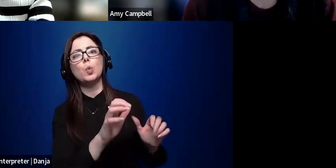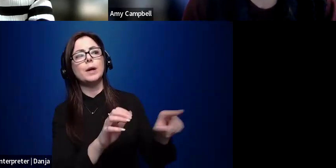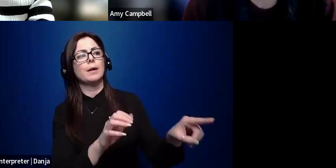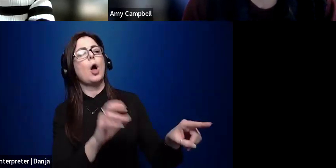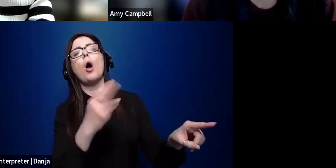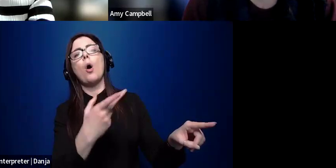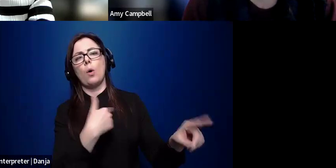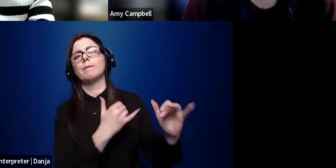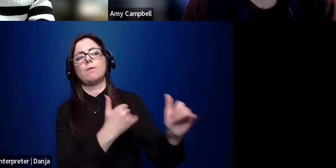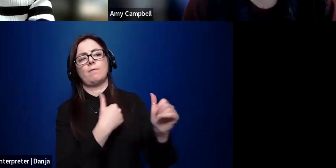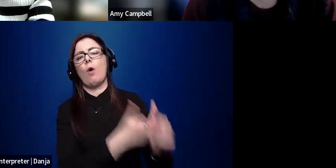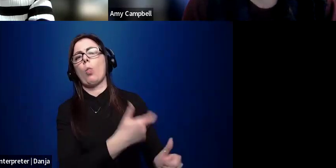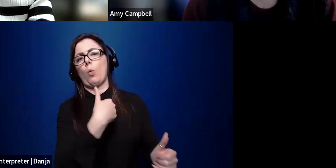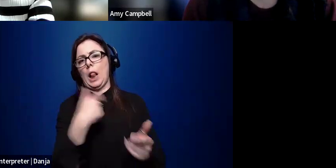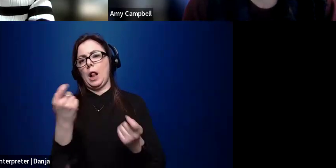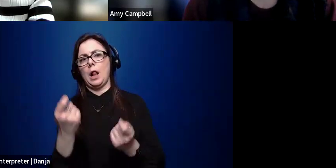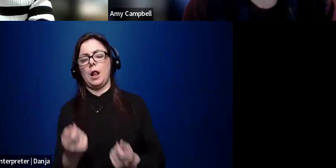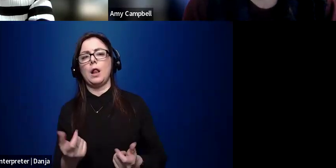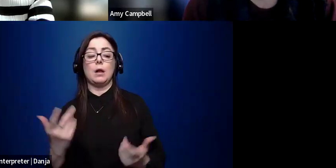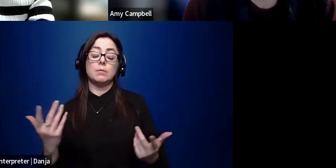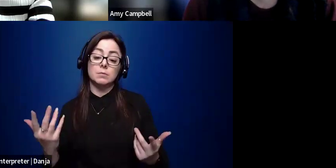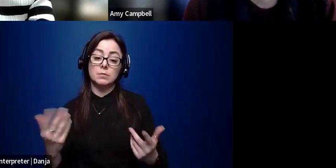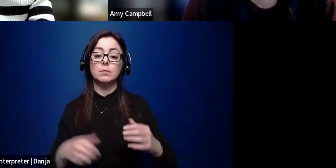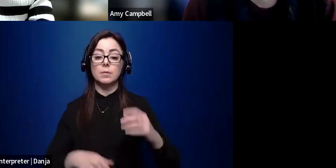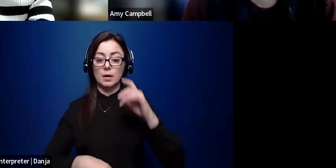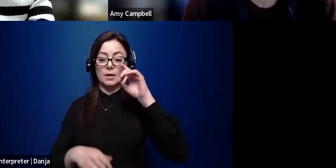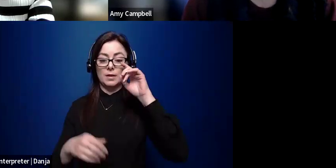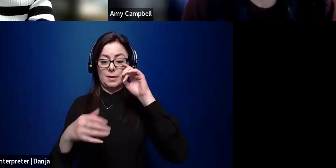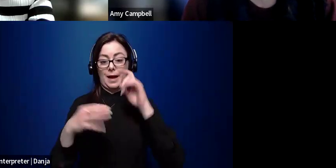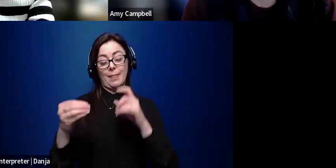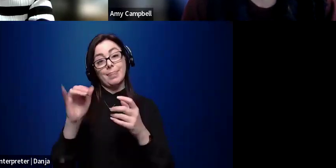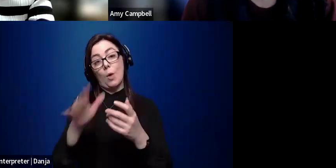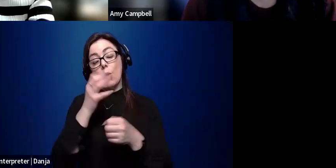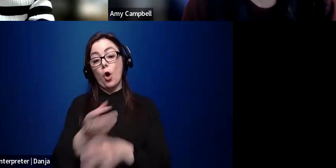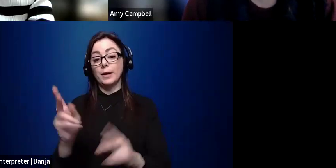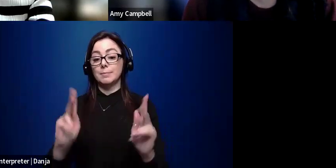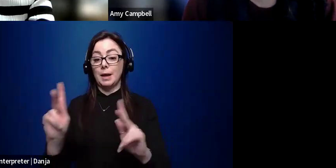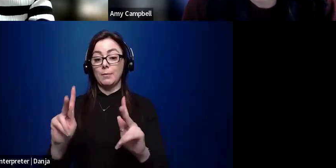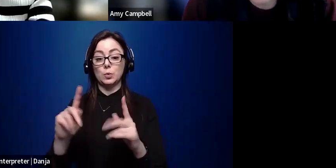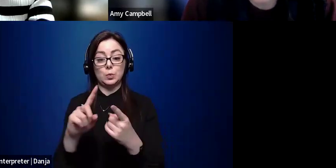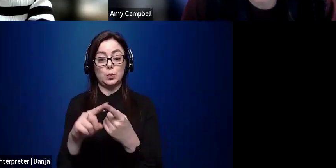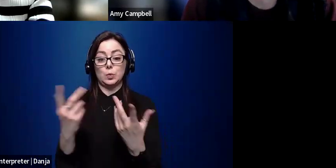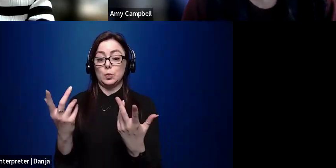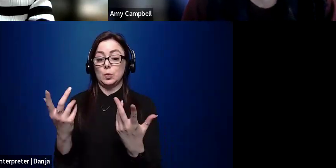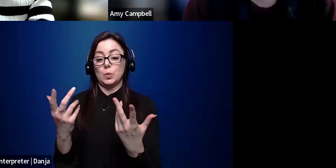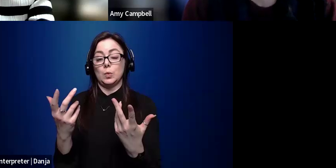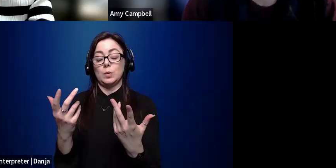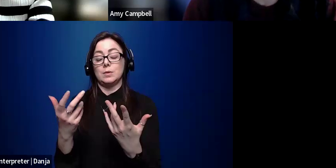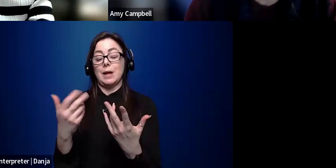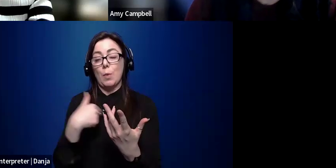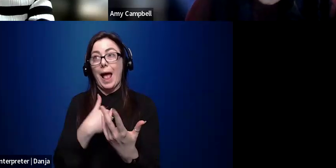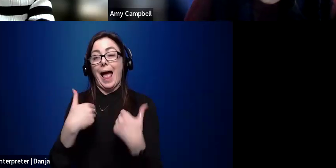community safely and out of higher cost care. We could set up tiered benefits.